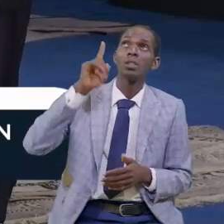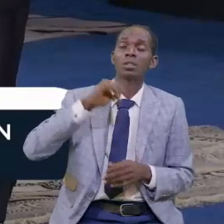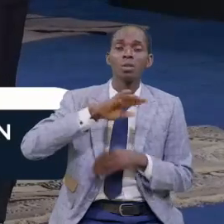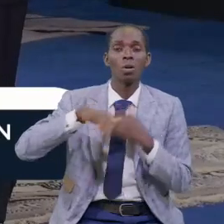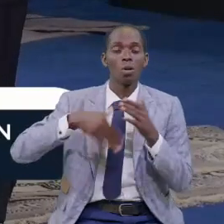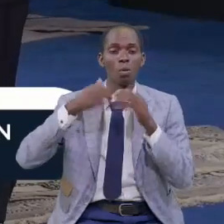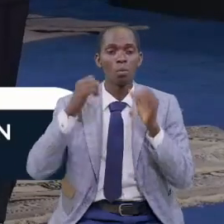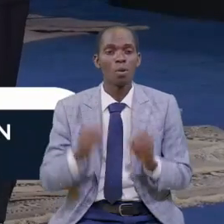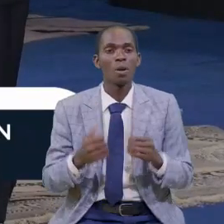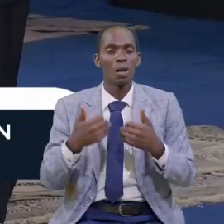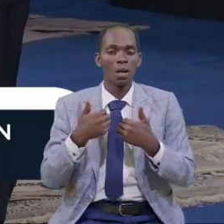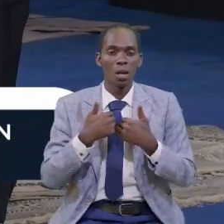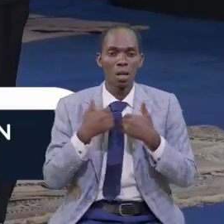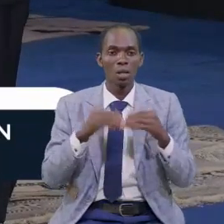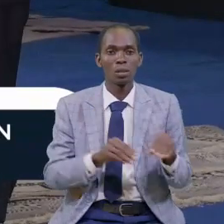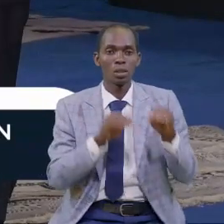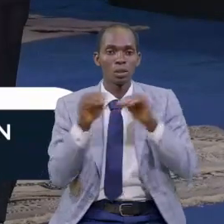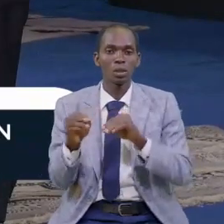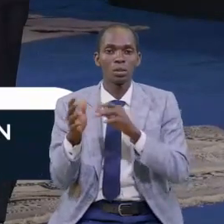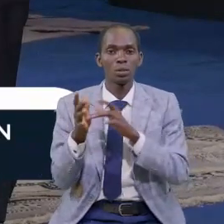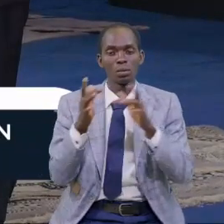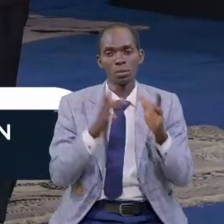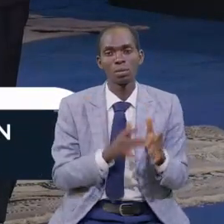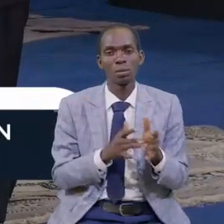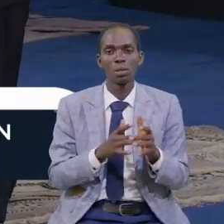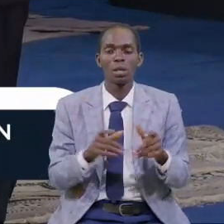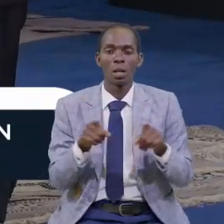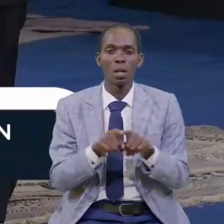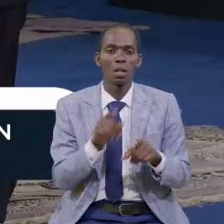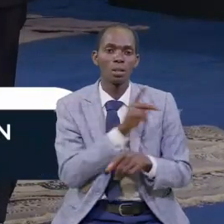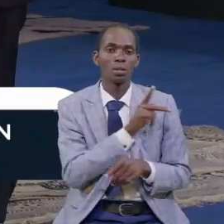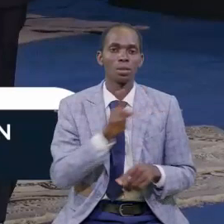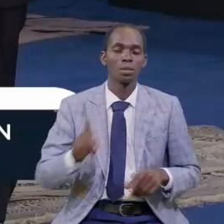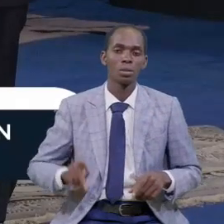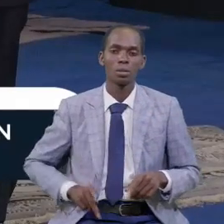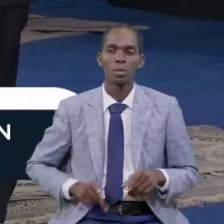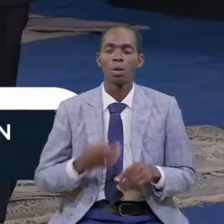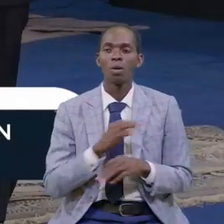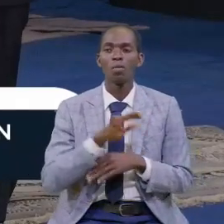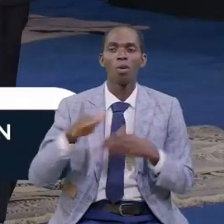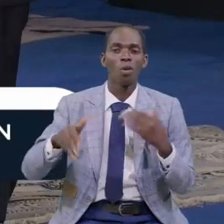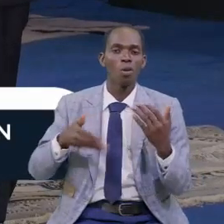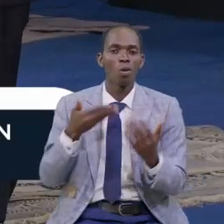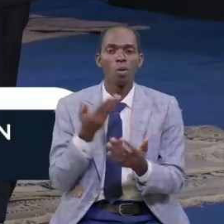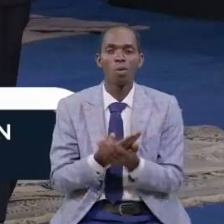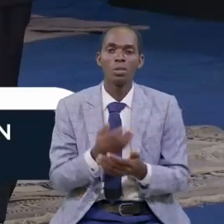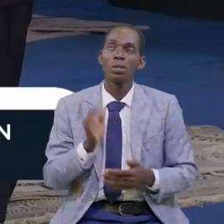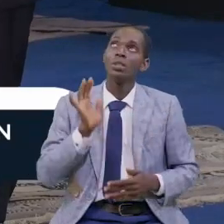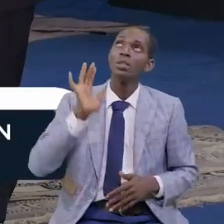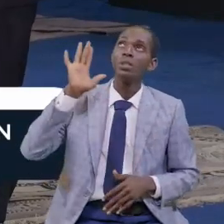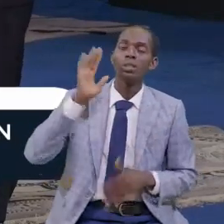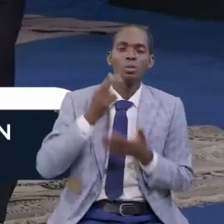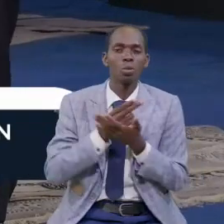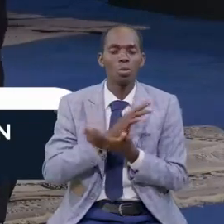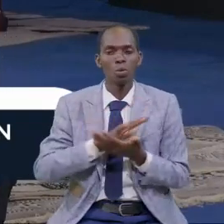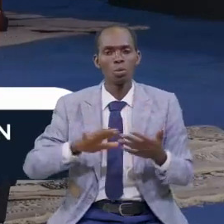set Jesus as King upon his holy hill. Ah, pastor,